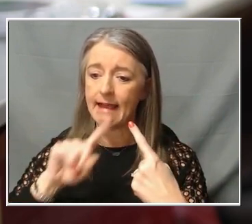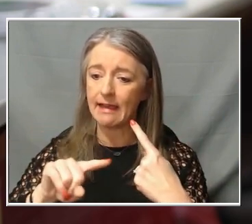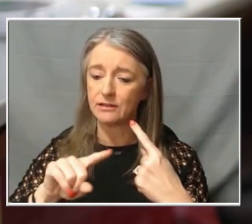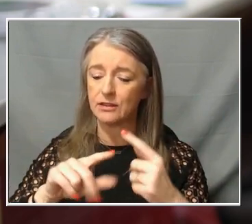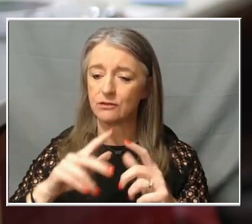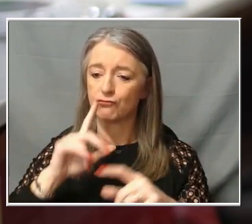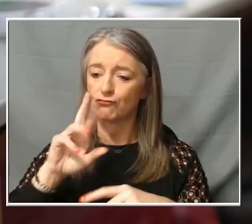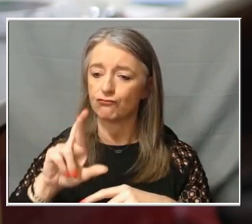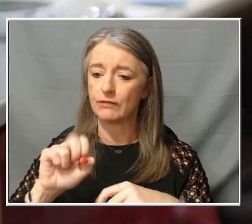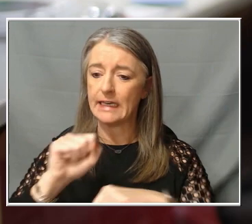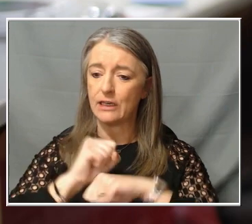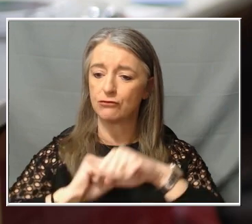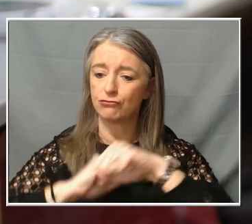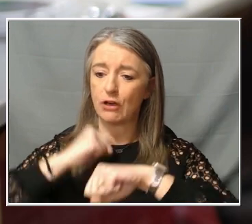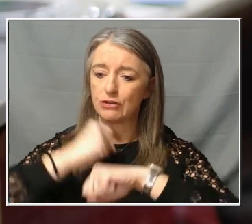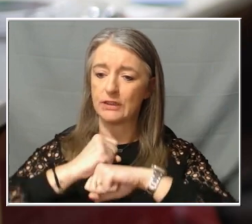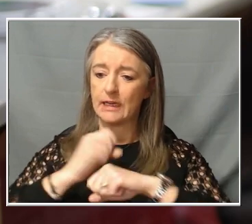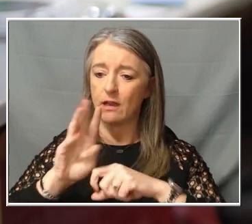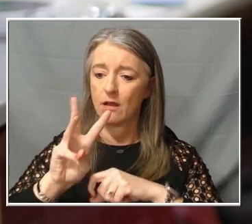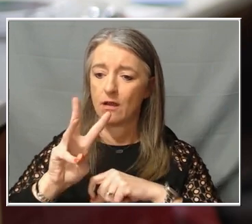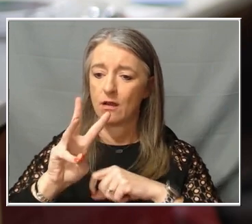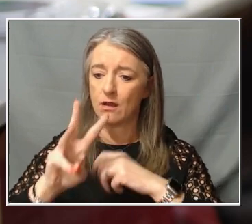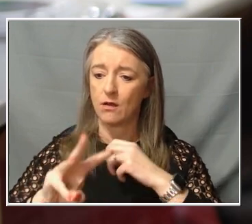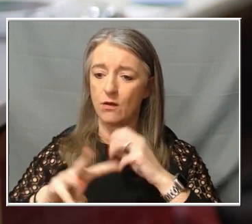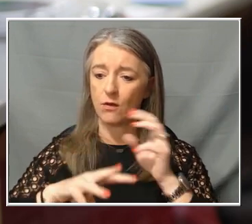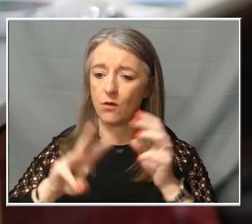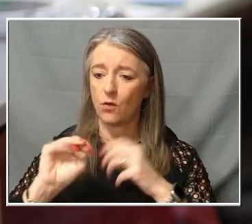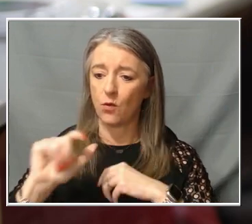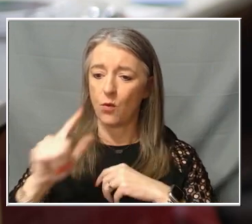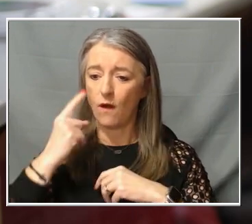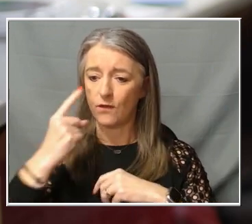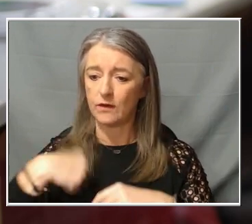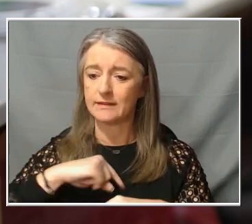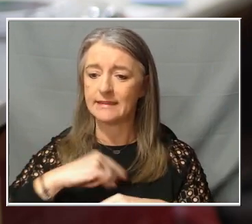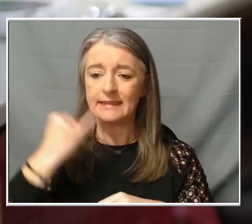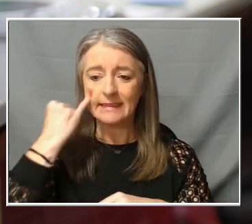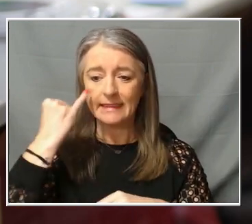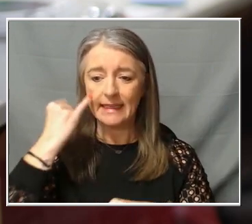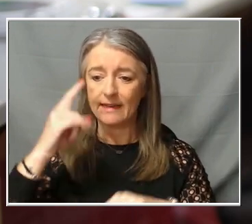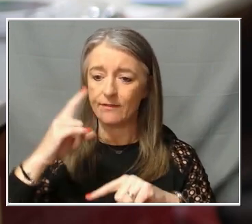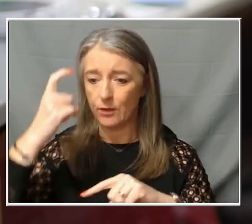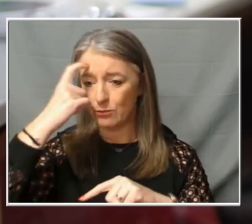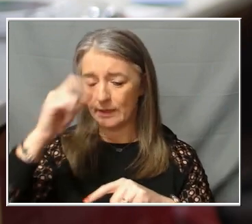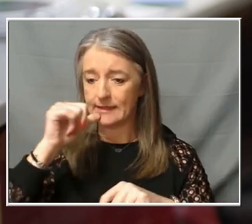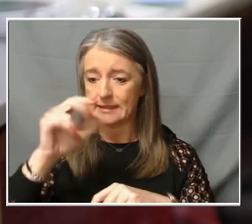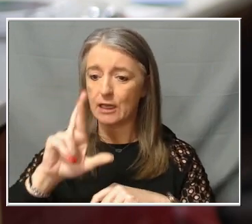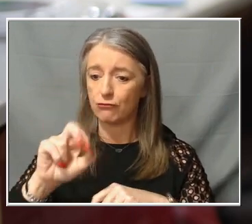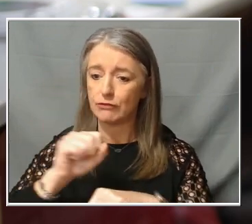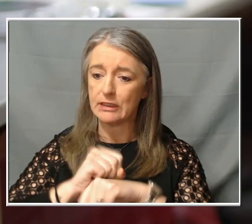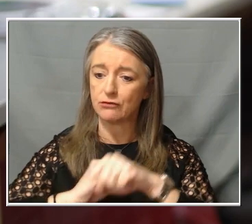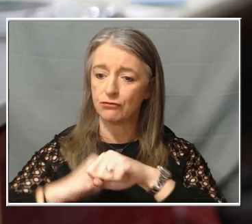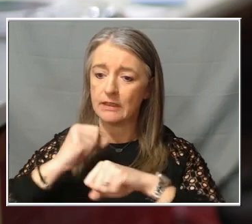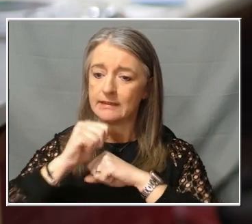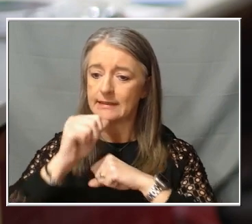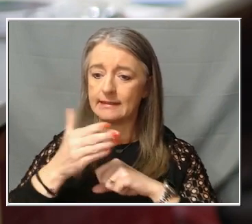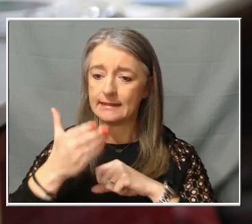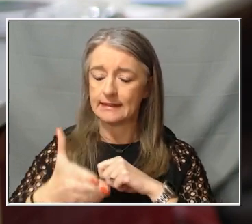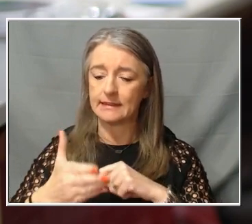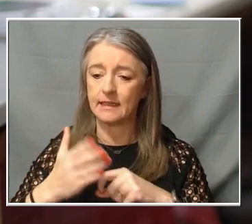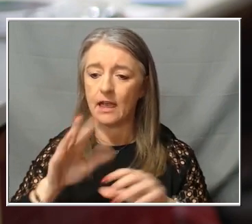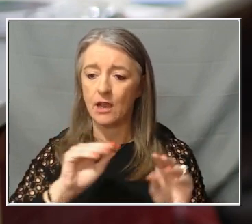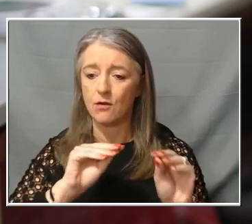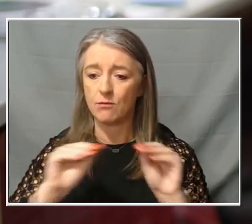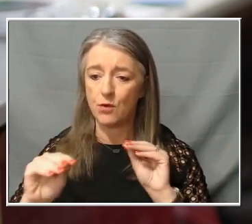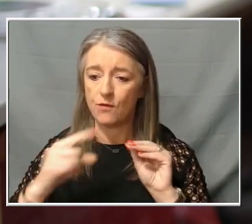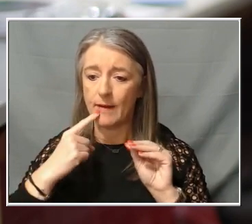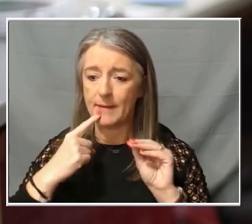reconstructing the world for us. So in other words, if the brain cannot reconstruct, it does not exist. For example, I'm going to move my mouth